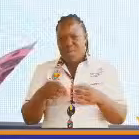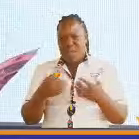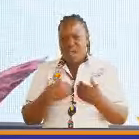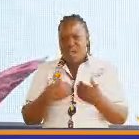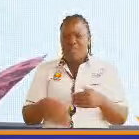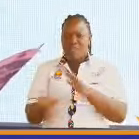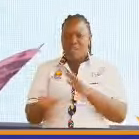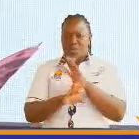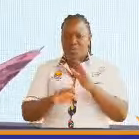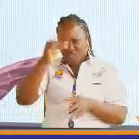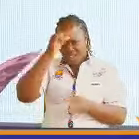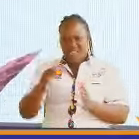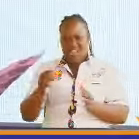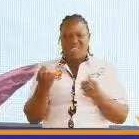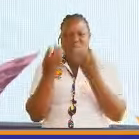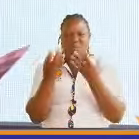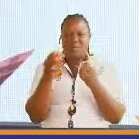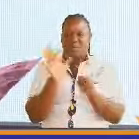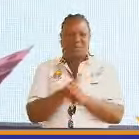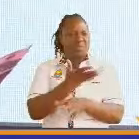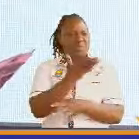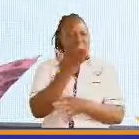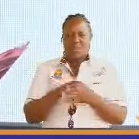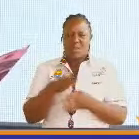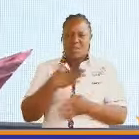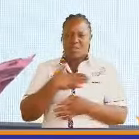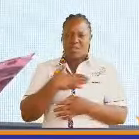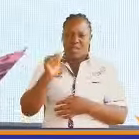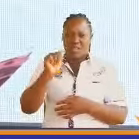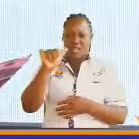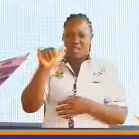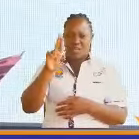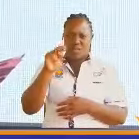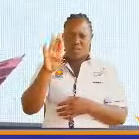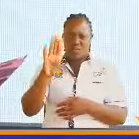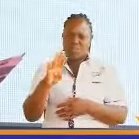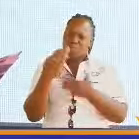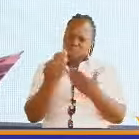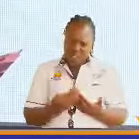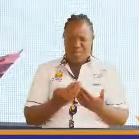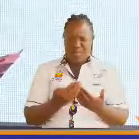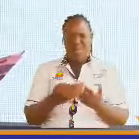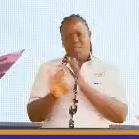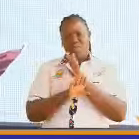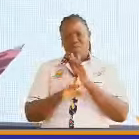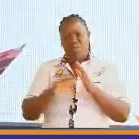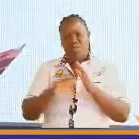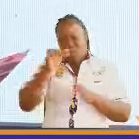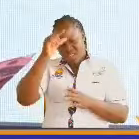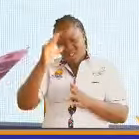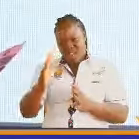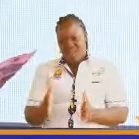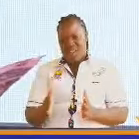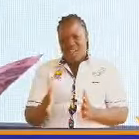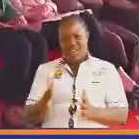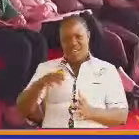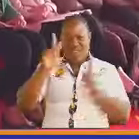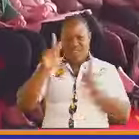wengi. Tafadhali Ayub Savula, Deputy Governor of Kakamega, is here. Bwana